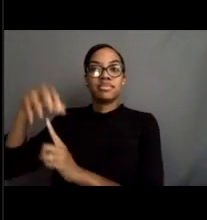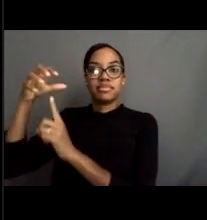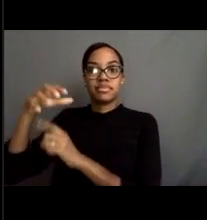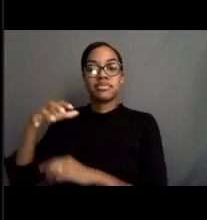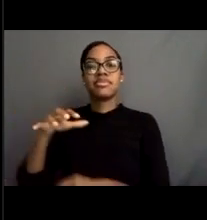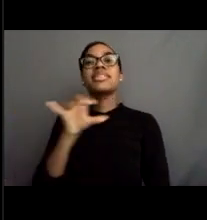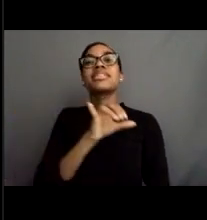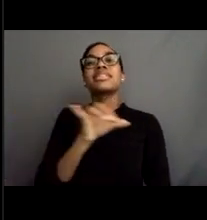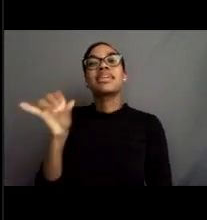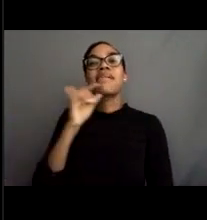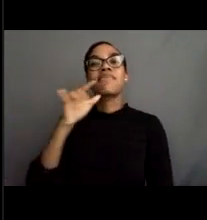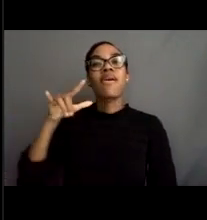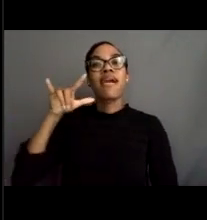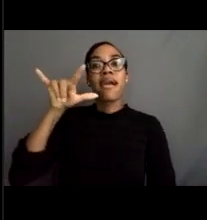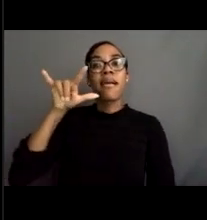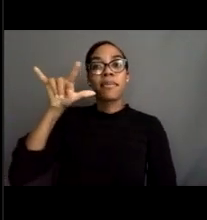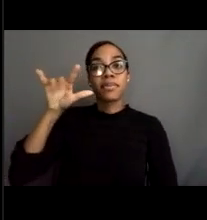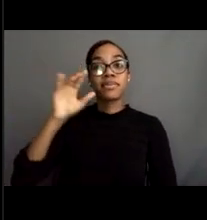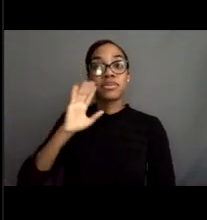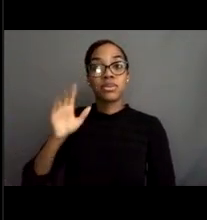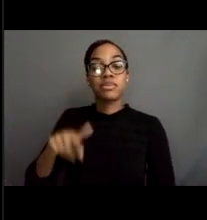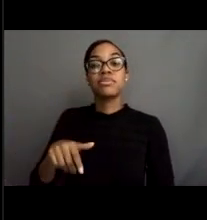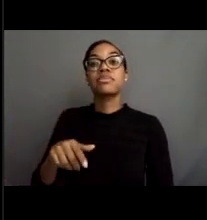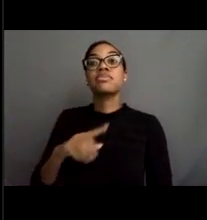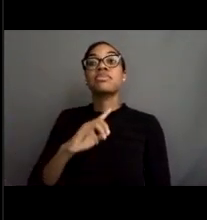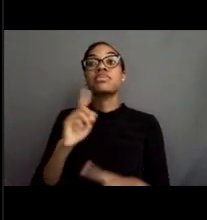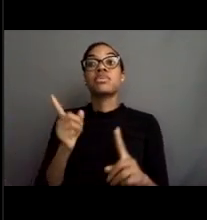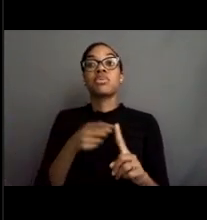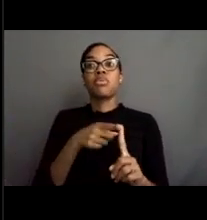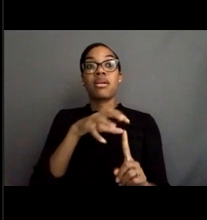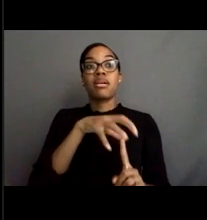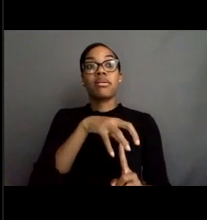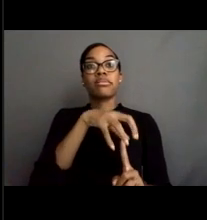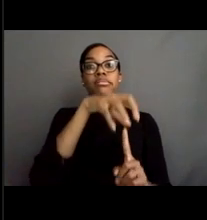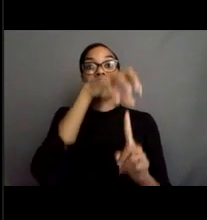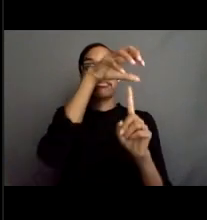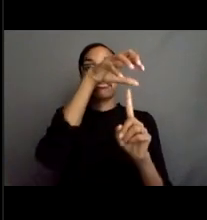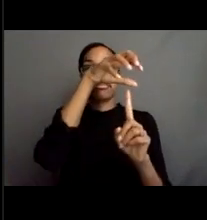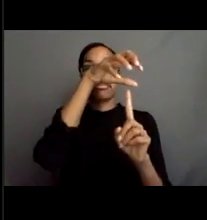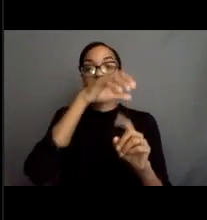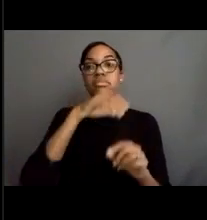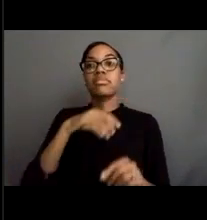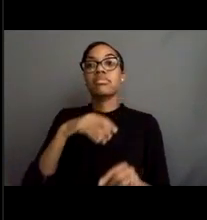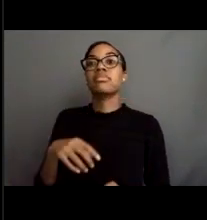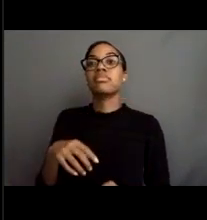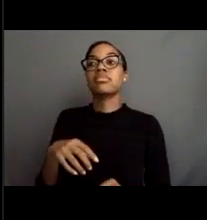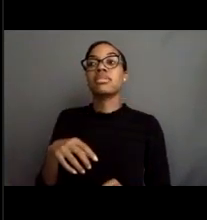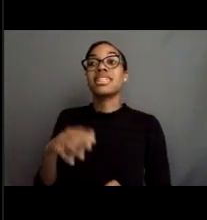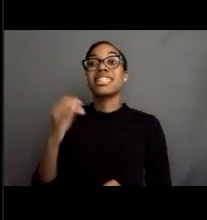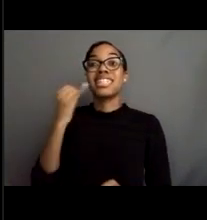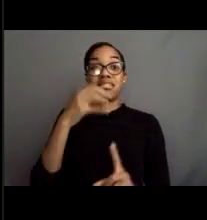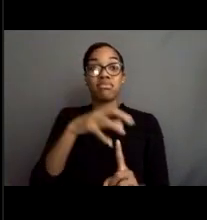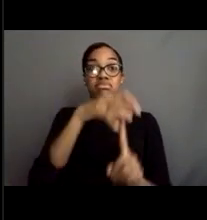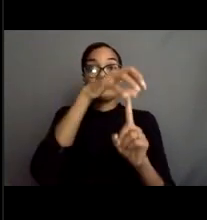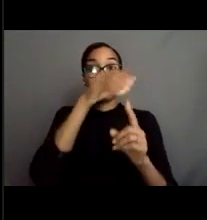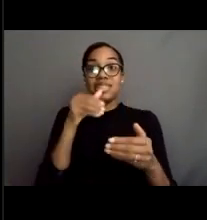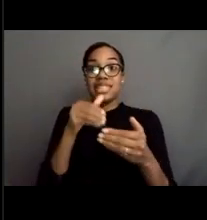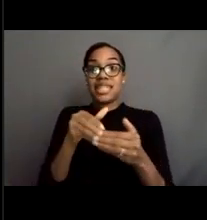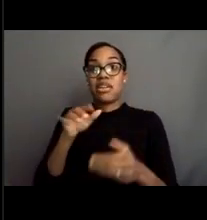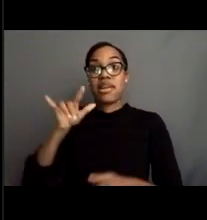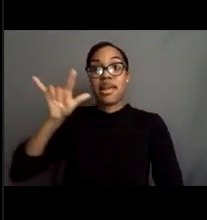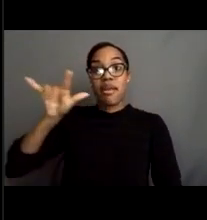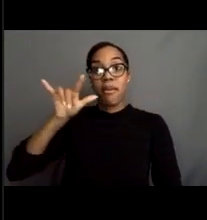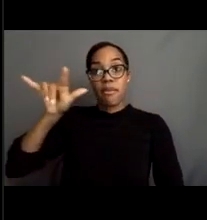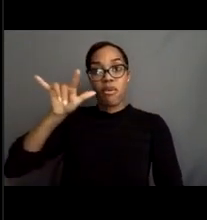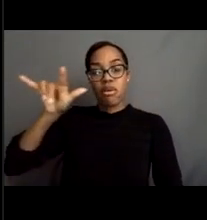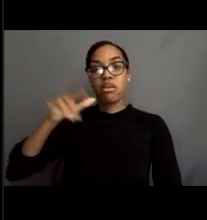safe. Anytime they're launching a weather balloon near the airport, and if there is an airport nearby, they contact the tower, and the tower knows